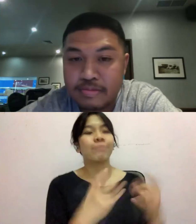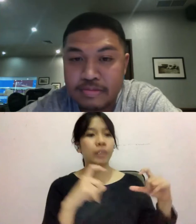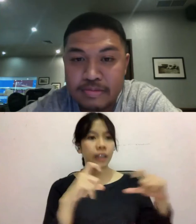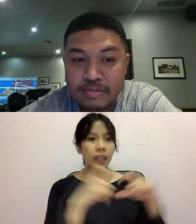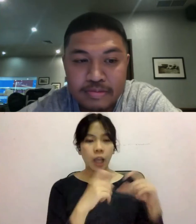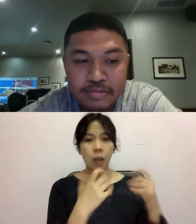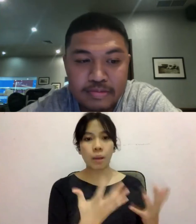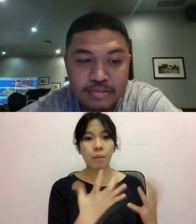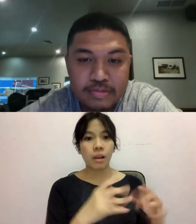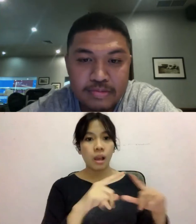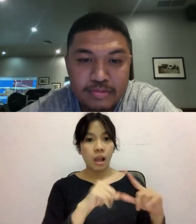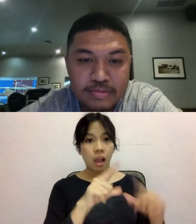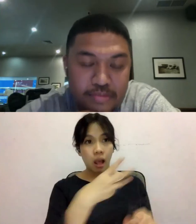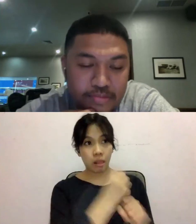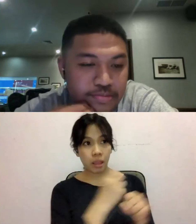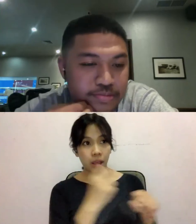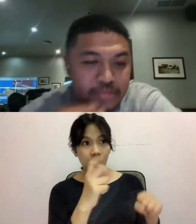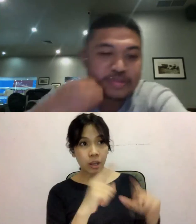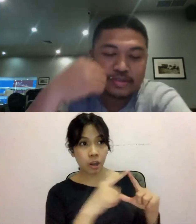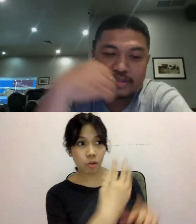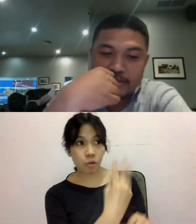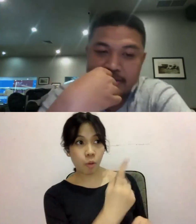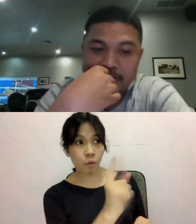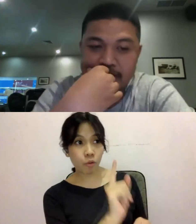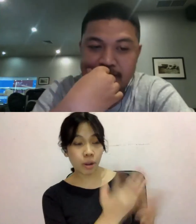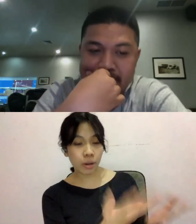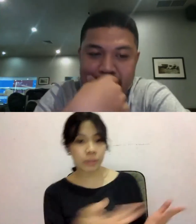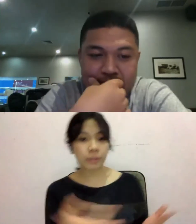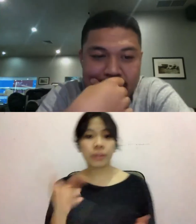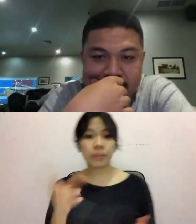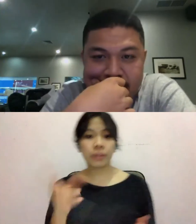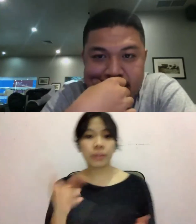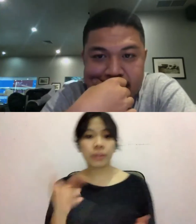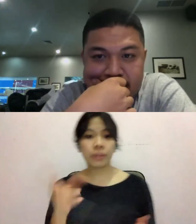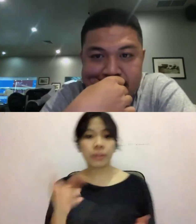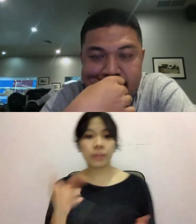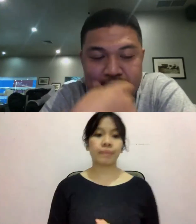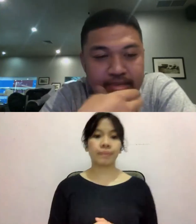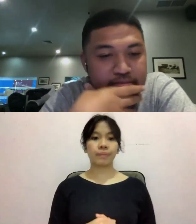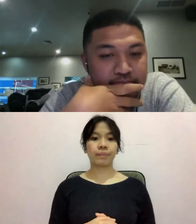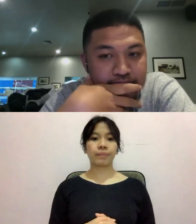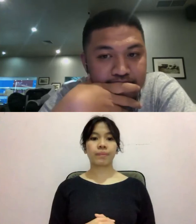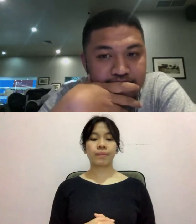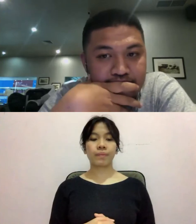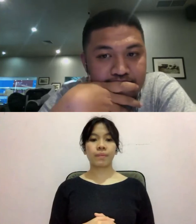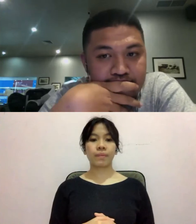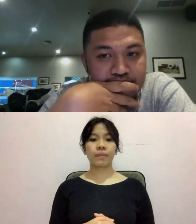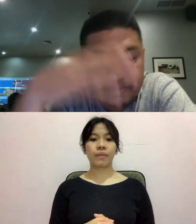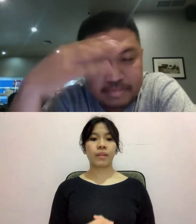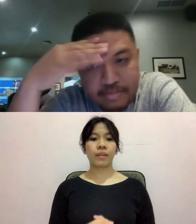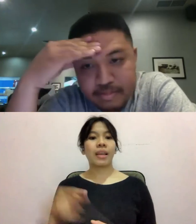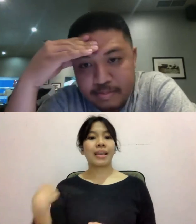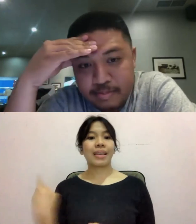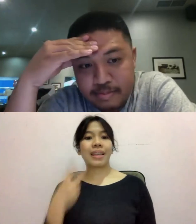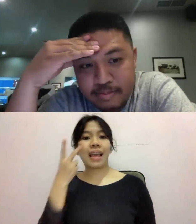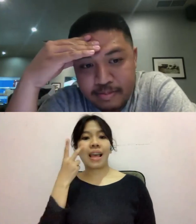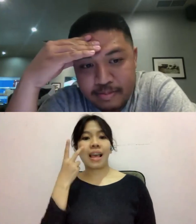first? Yeah, I think this was related to the. So we had lot of the list of questions